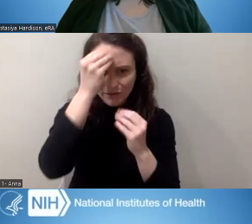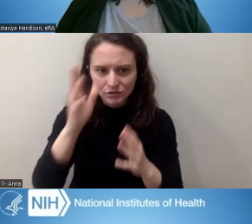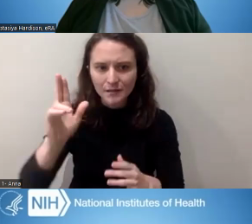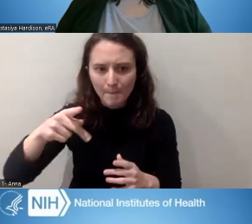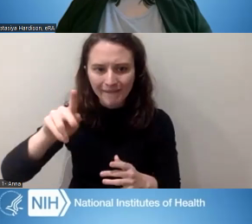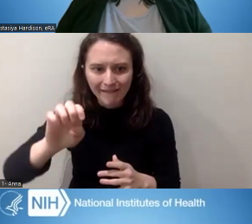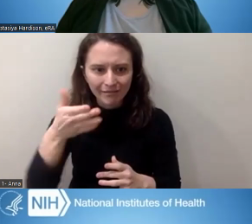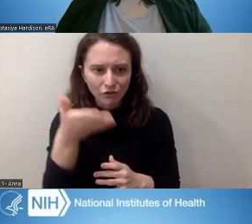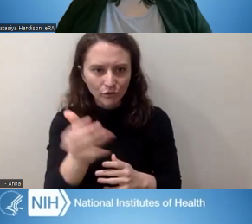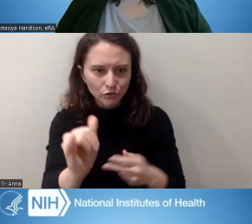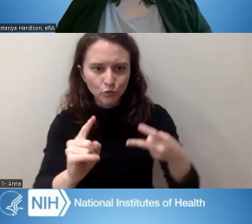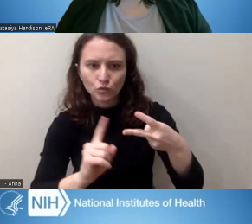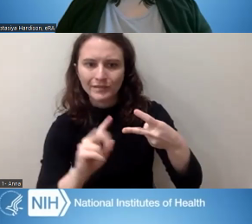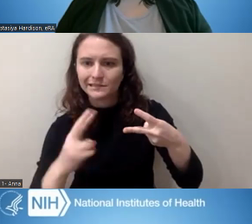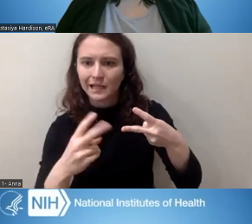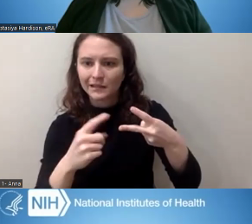well.